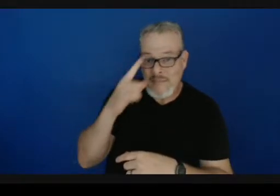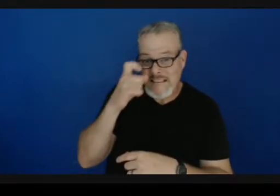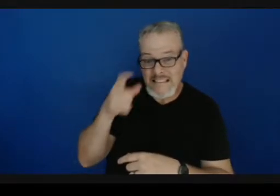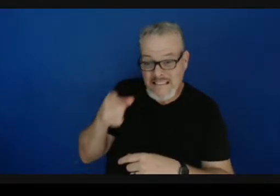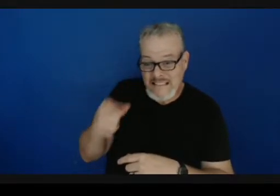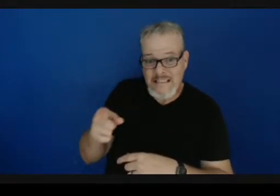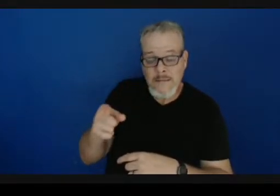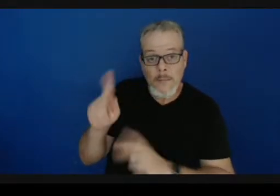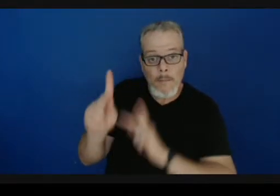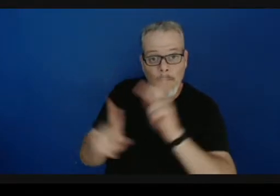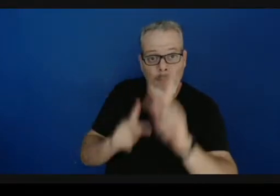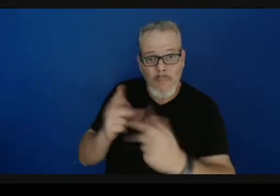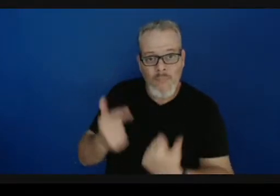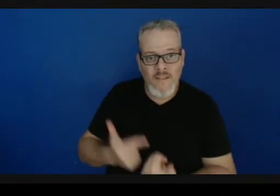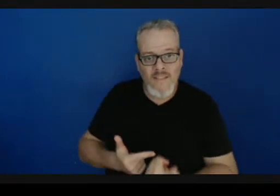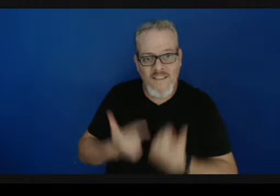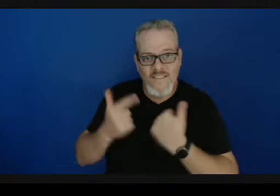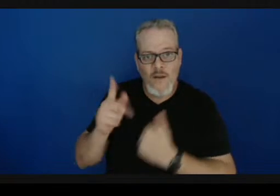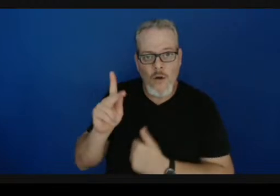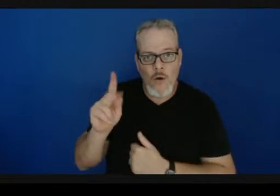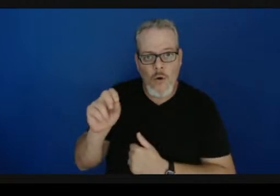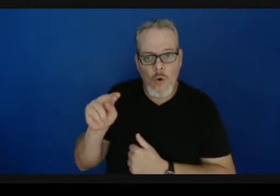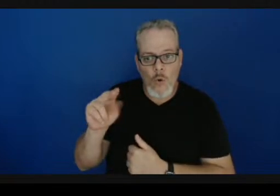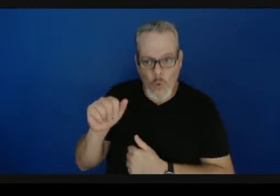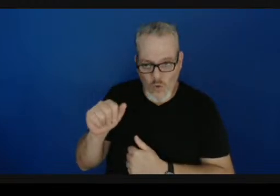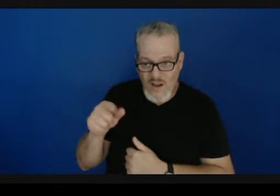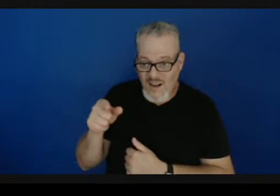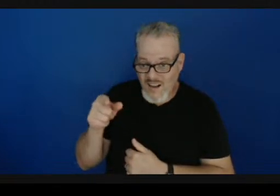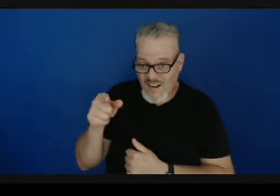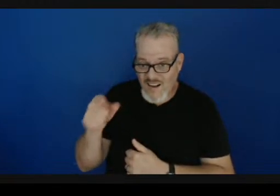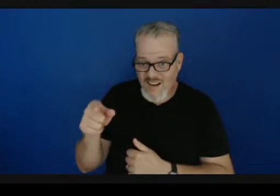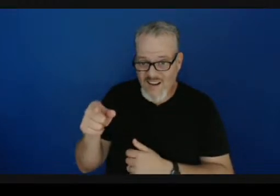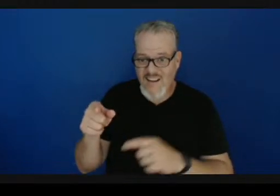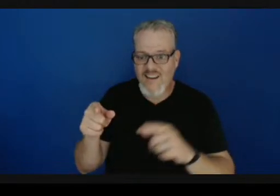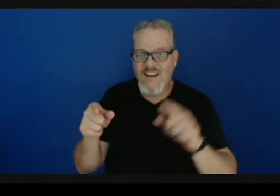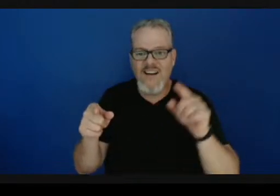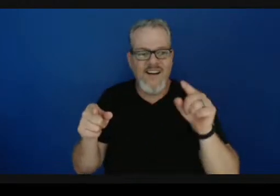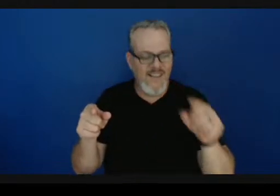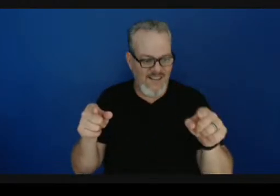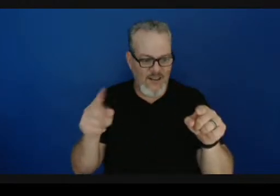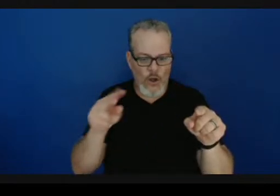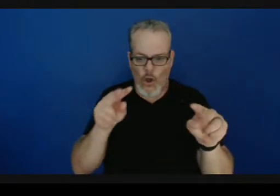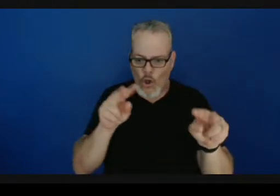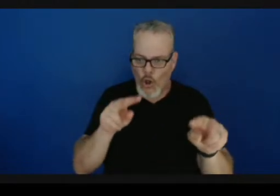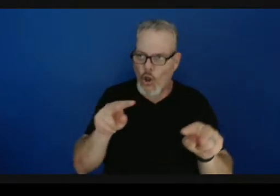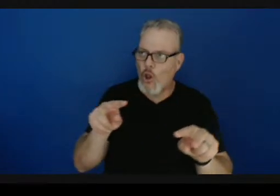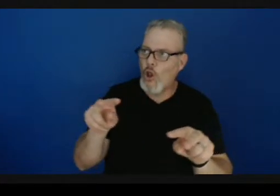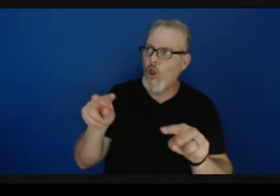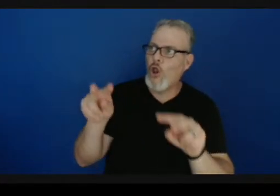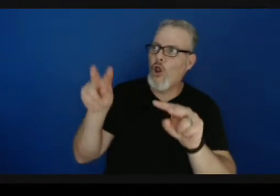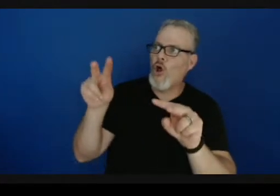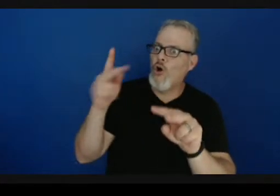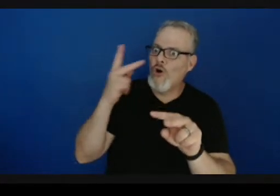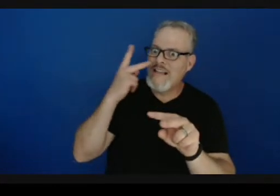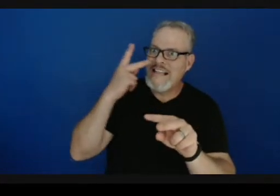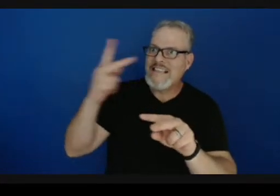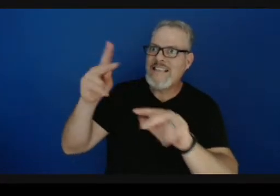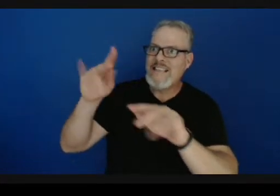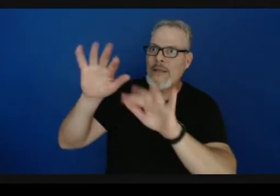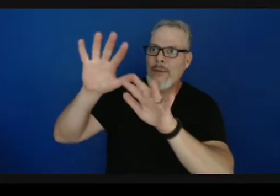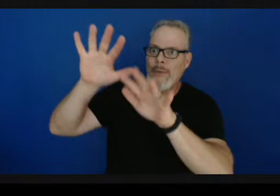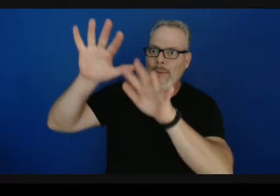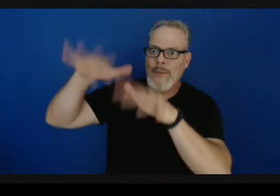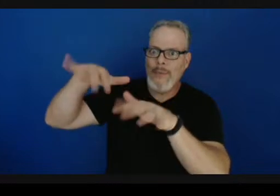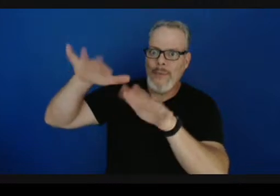send pictures. This is down here at Kailua Kona, and they're looking up and they see these fingers of lava coming,